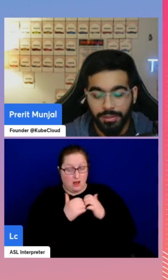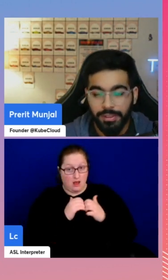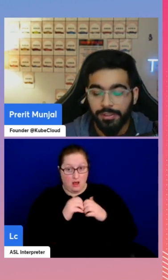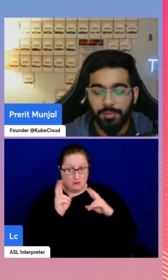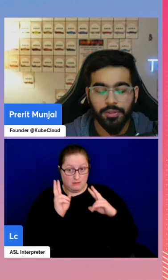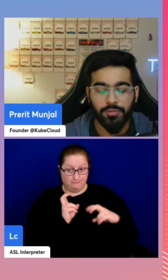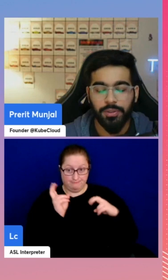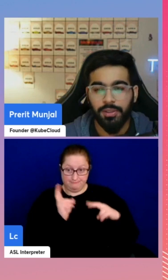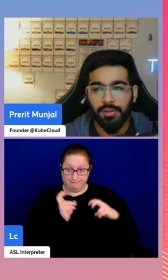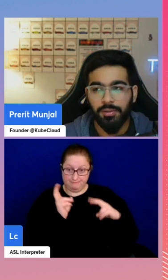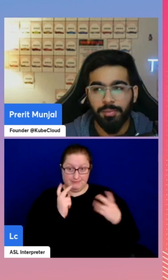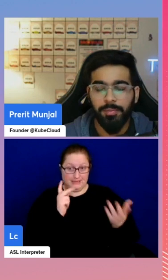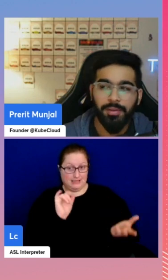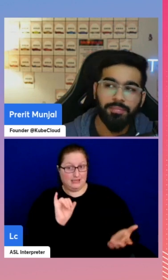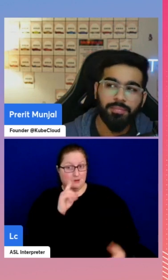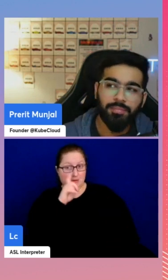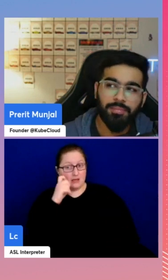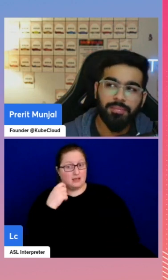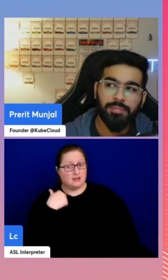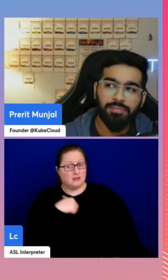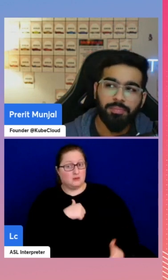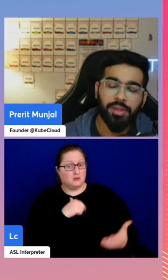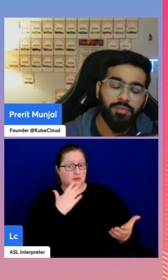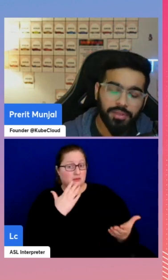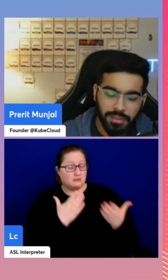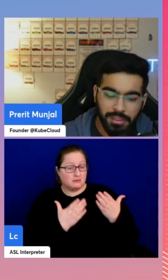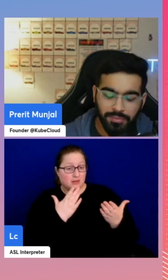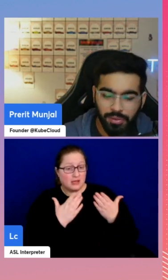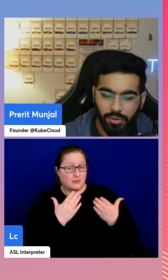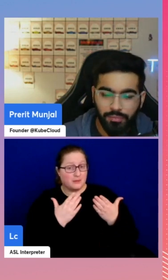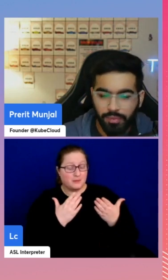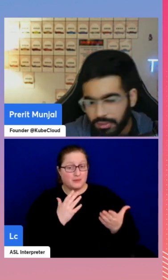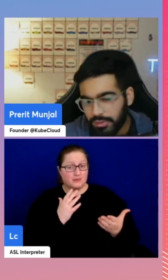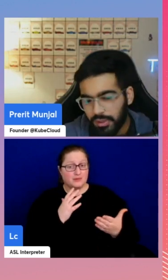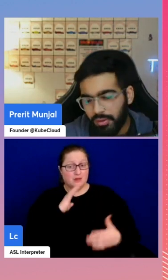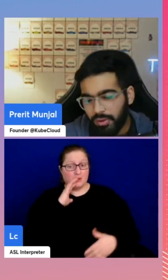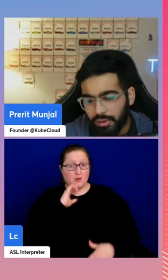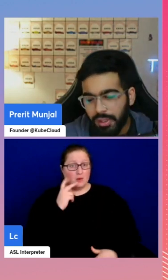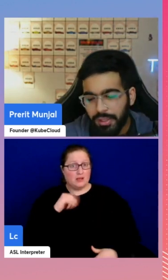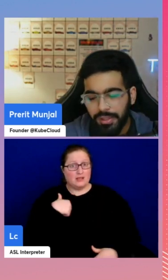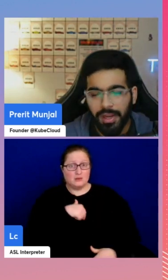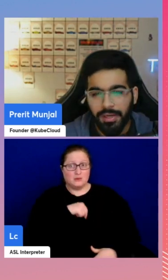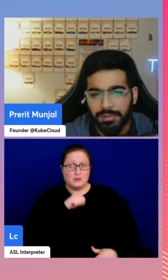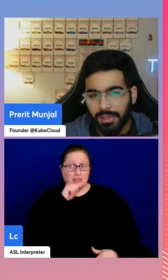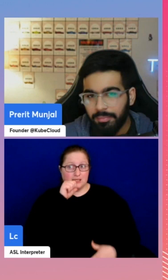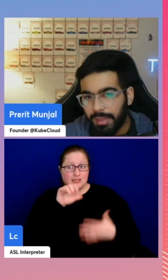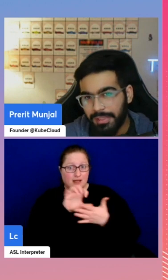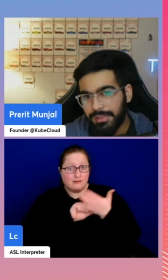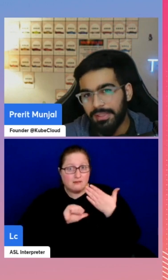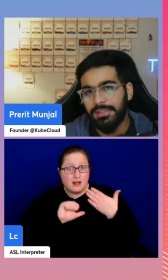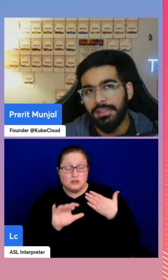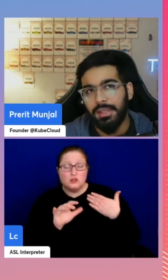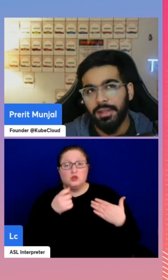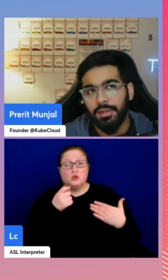downloaded the keys, because we maybe previous keys were not flushed, or they had some access